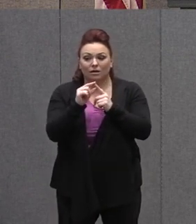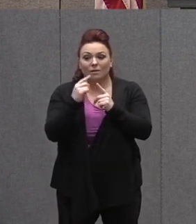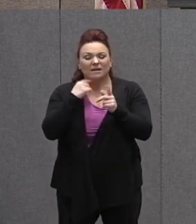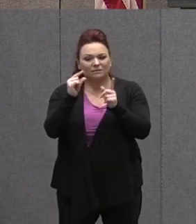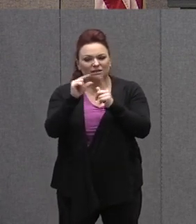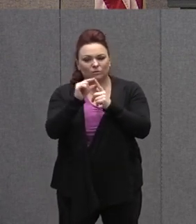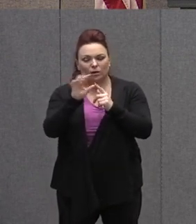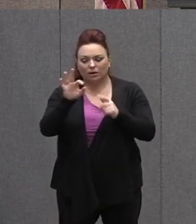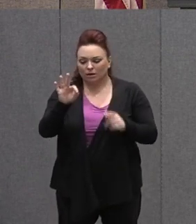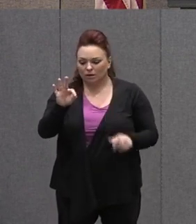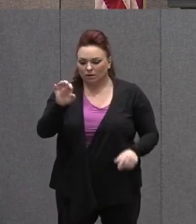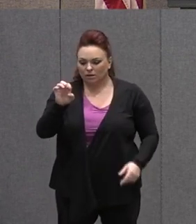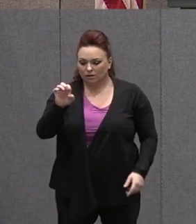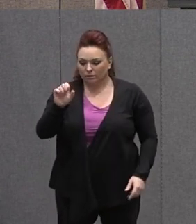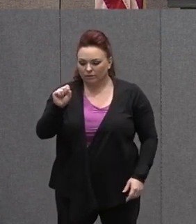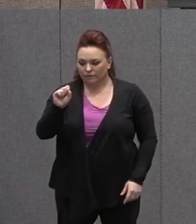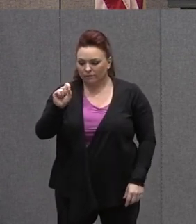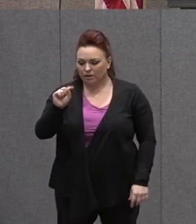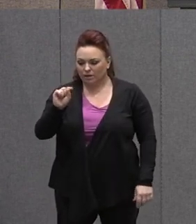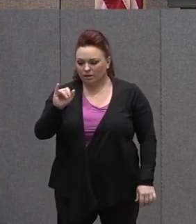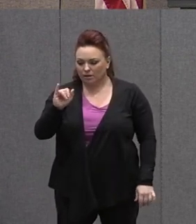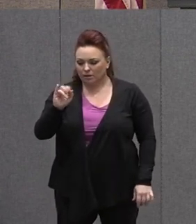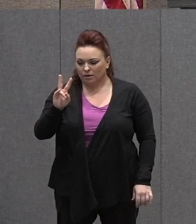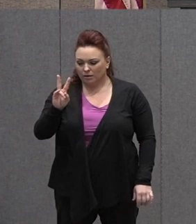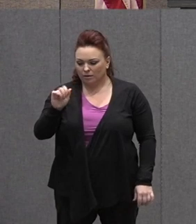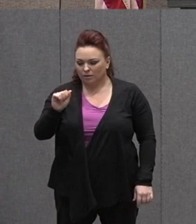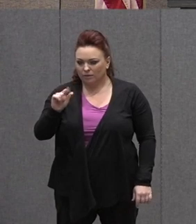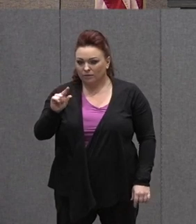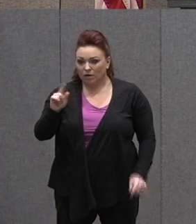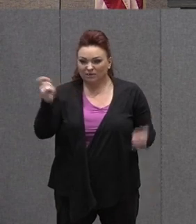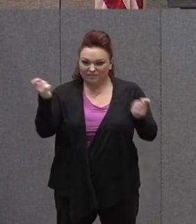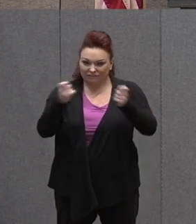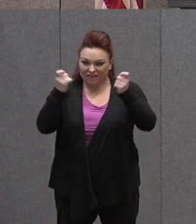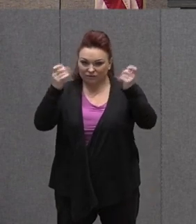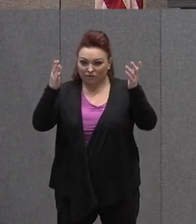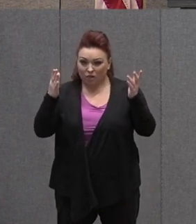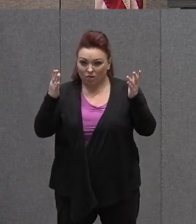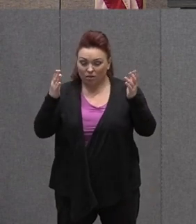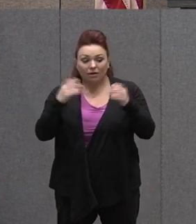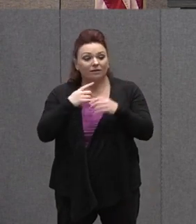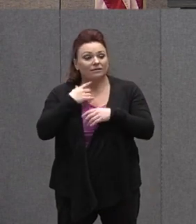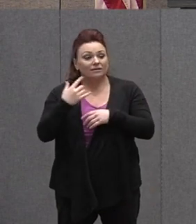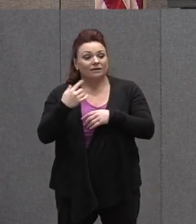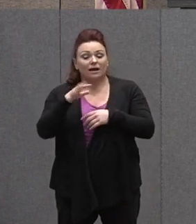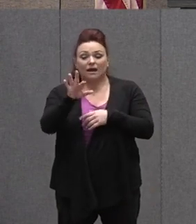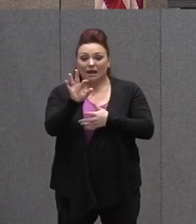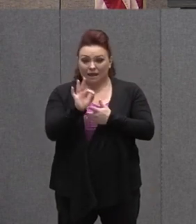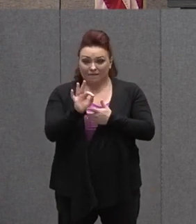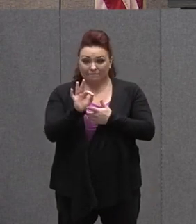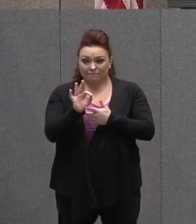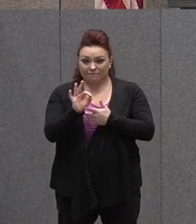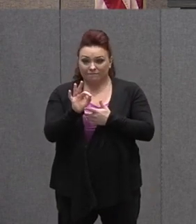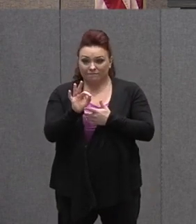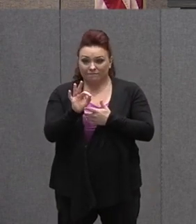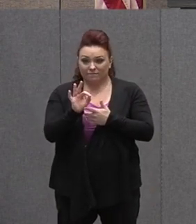festival. That's a day or time of celebration. F.